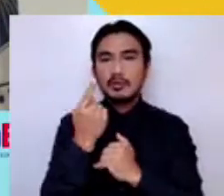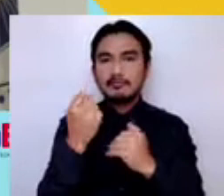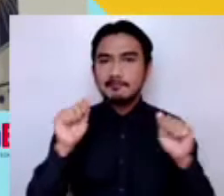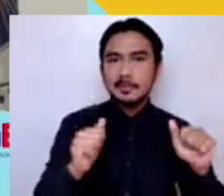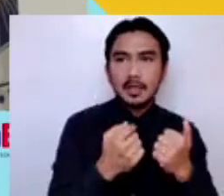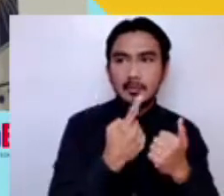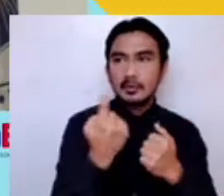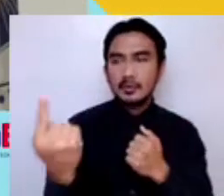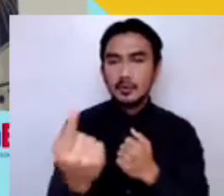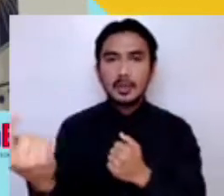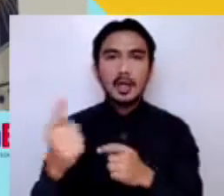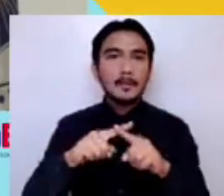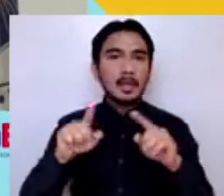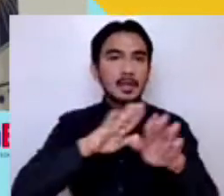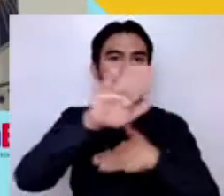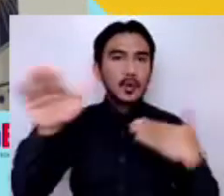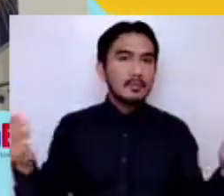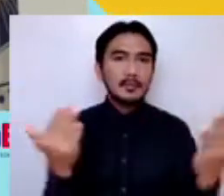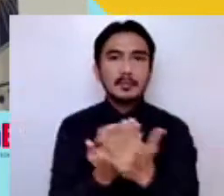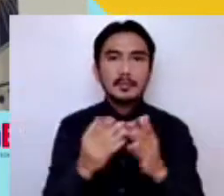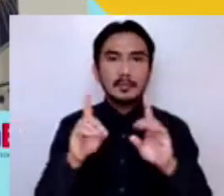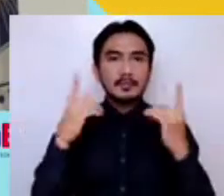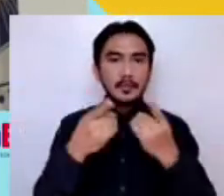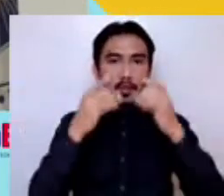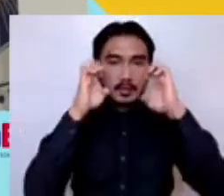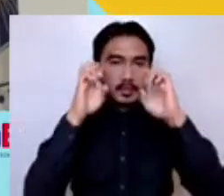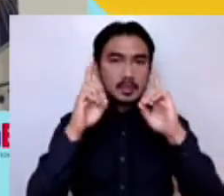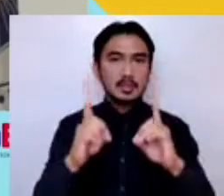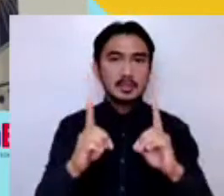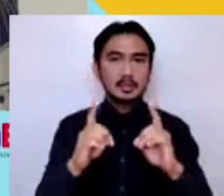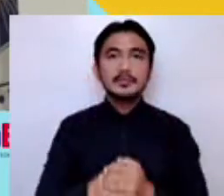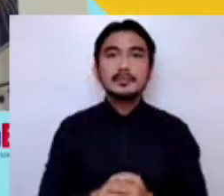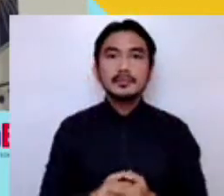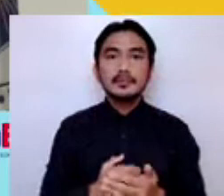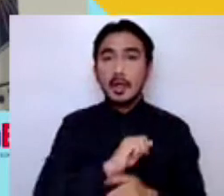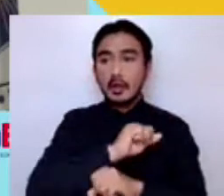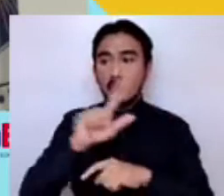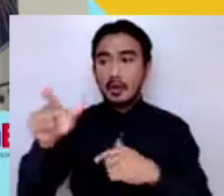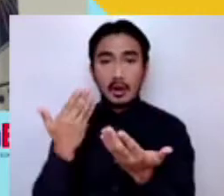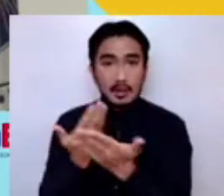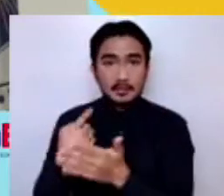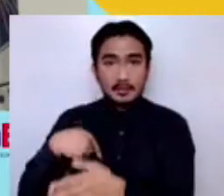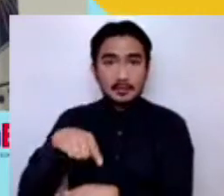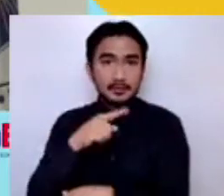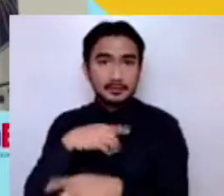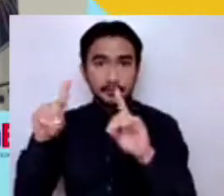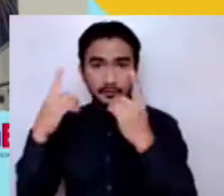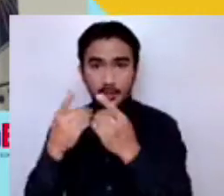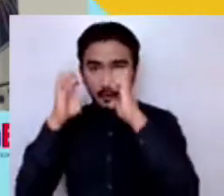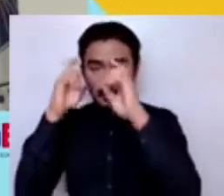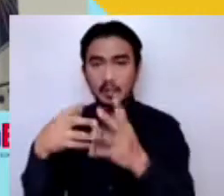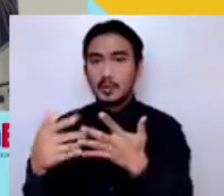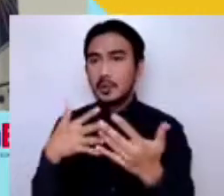the entire Department of Education as well. All of us in the Department of Education, whether we are at the